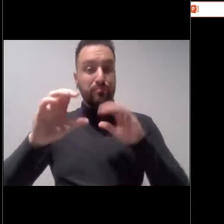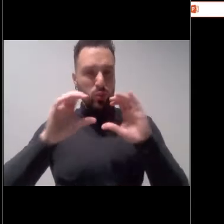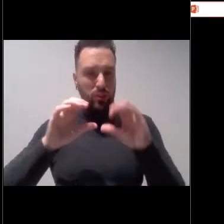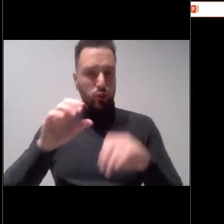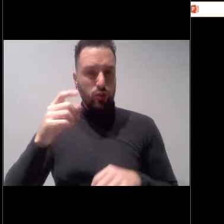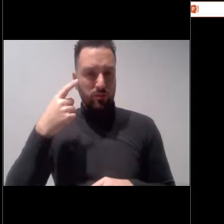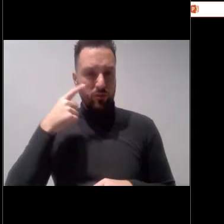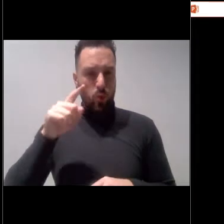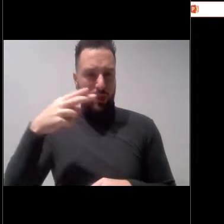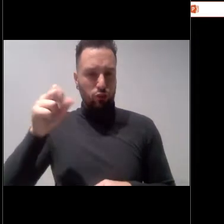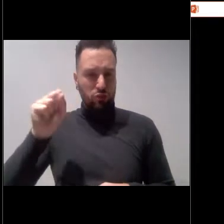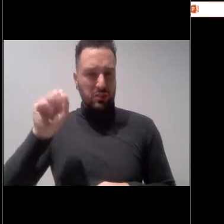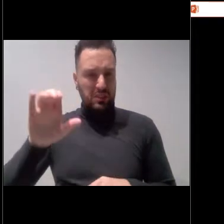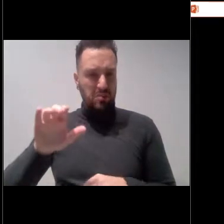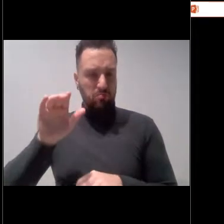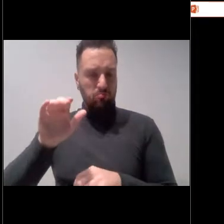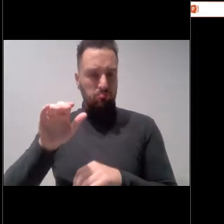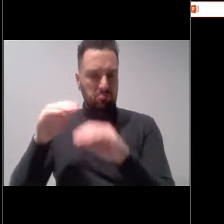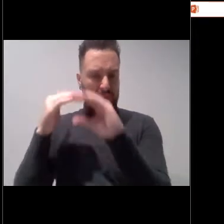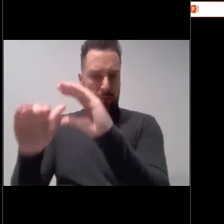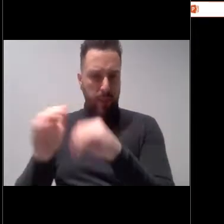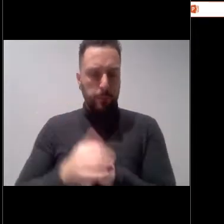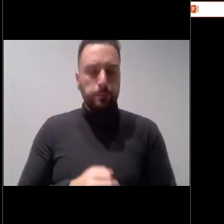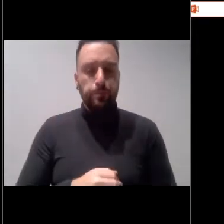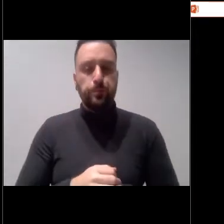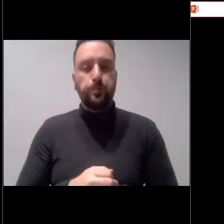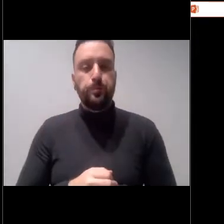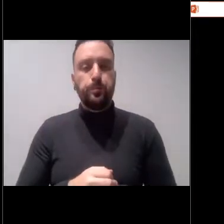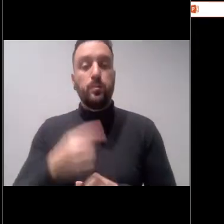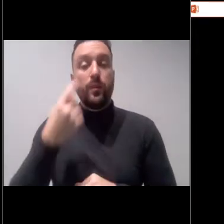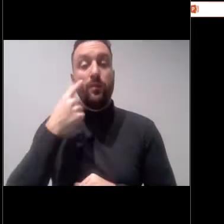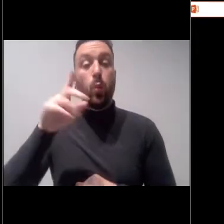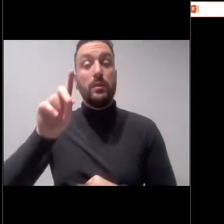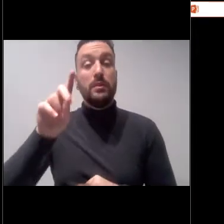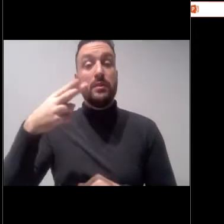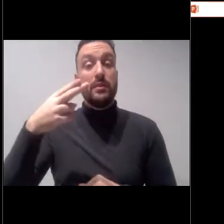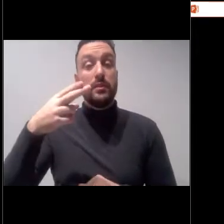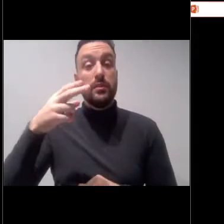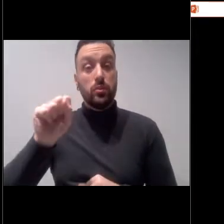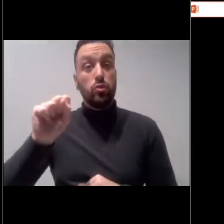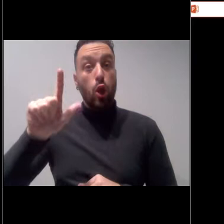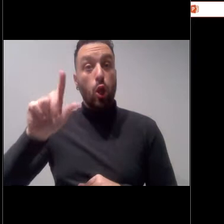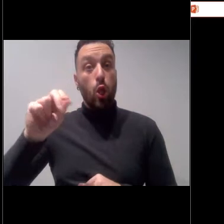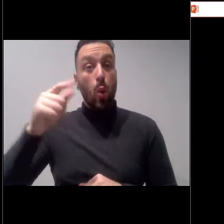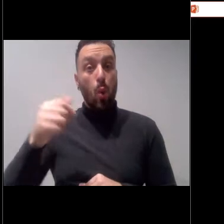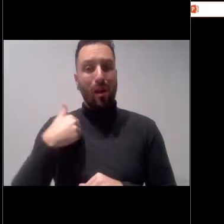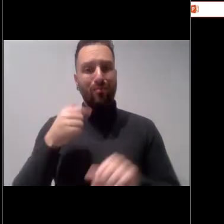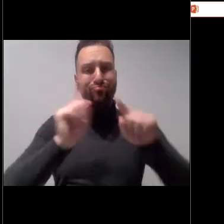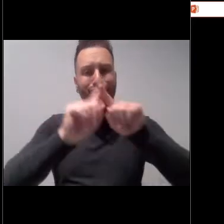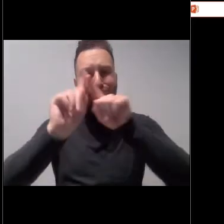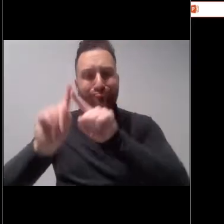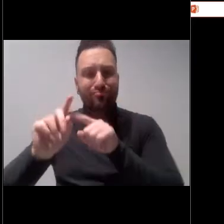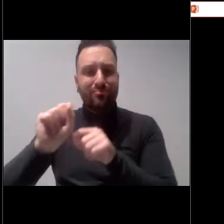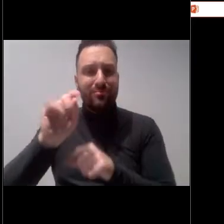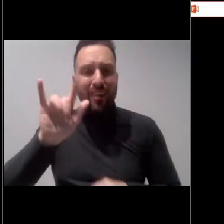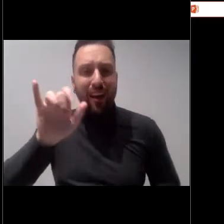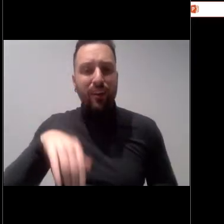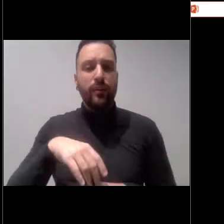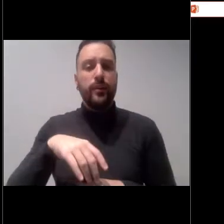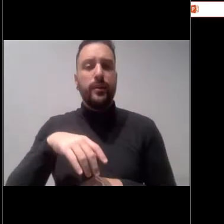logo. And for the DSHS logo, it comes in all sorts of different styles, a centered one,